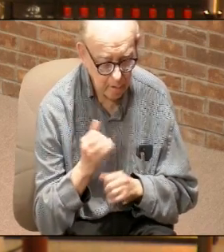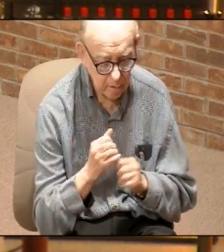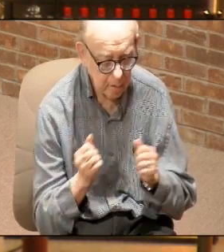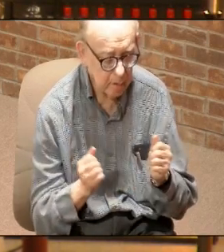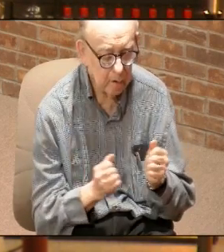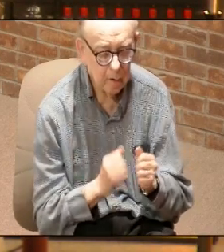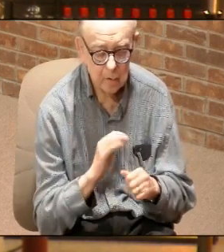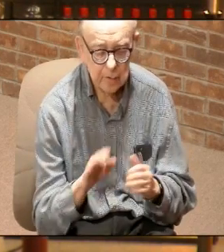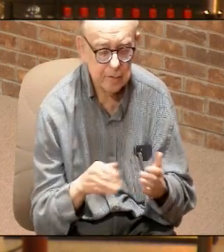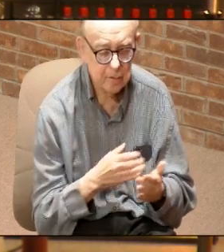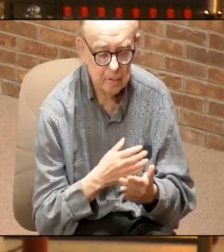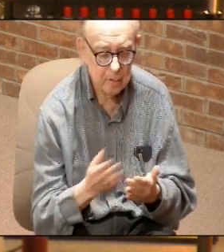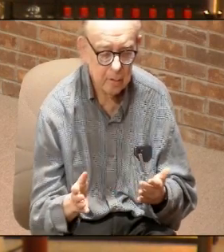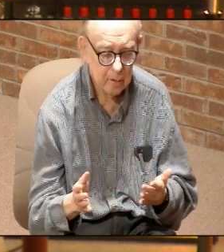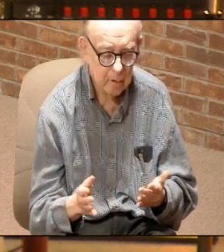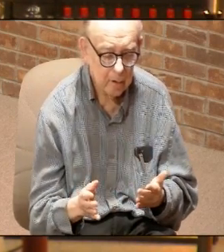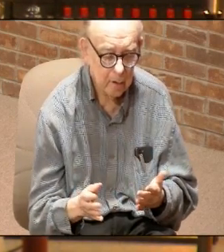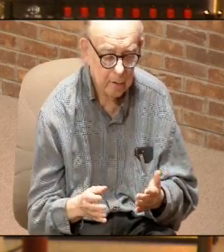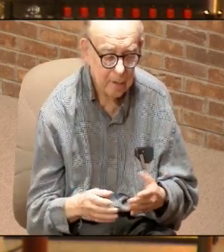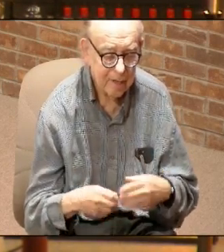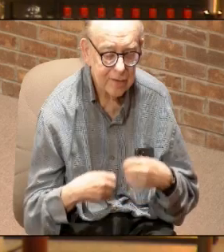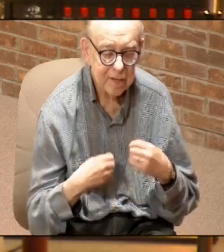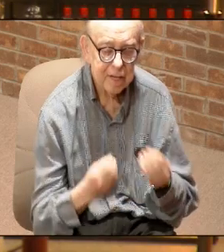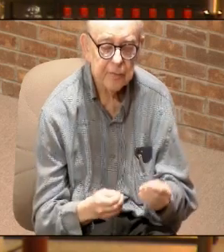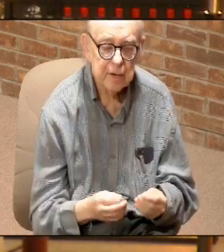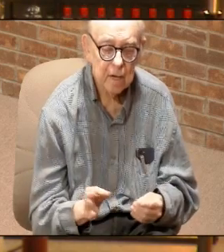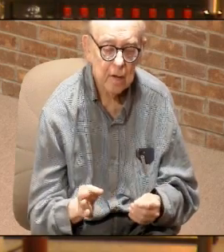behind all of this is a giving of a gift.